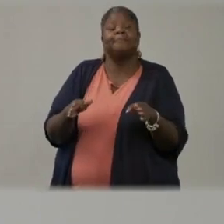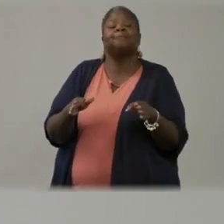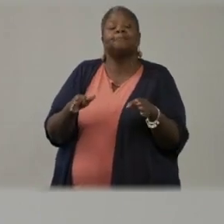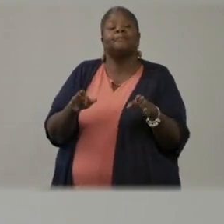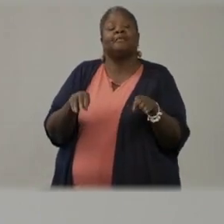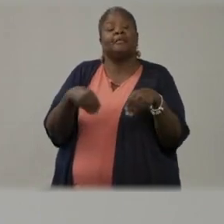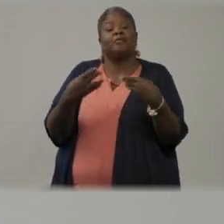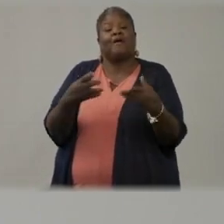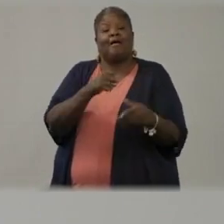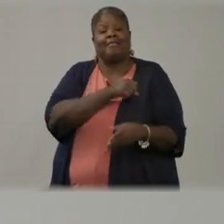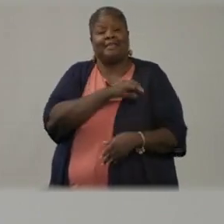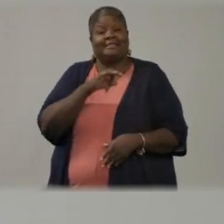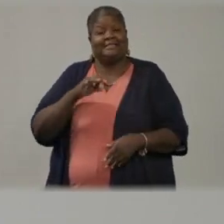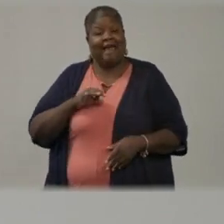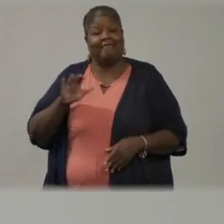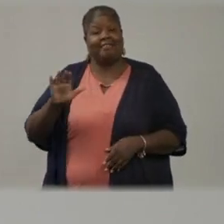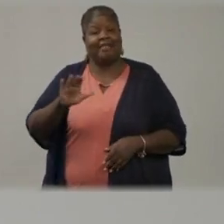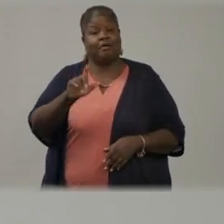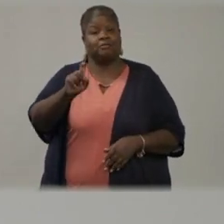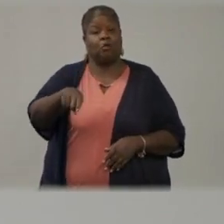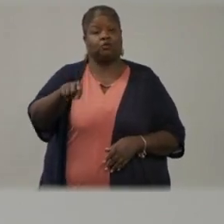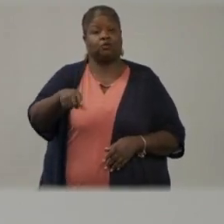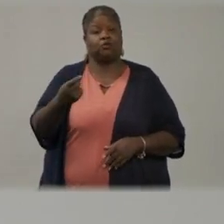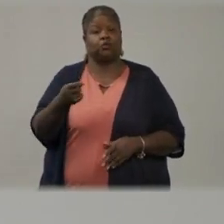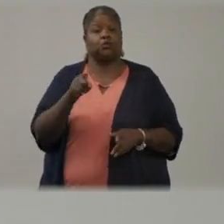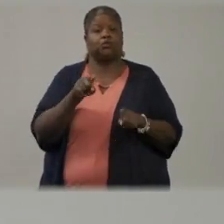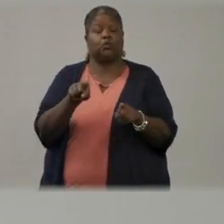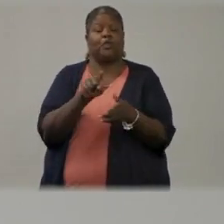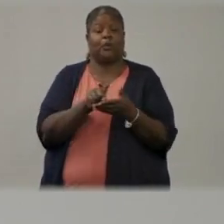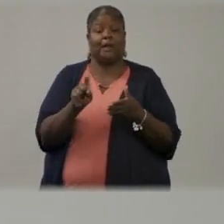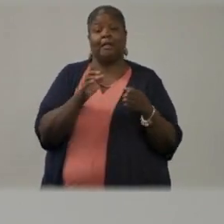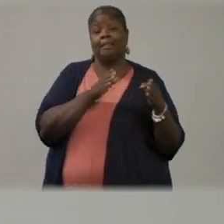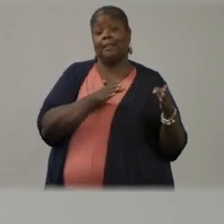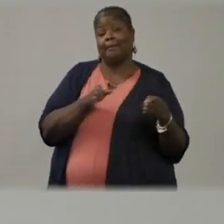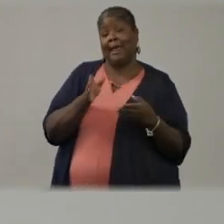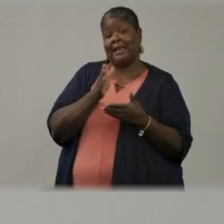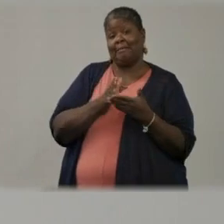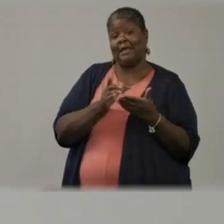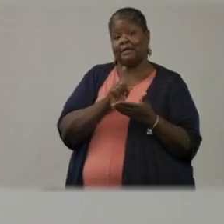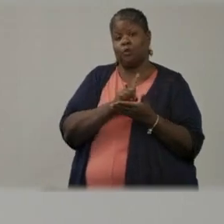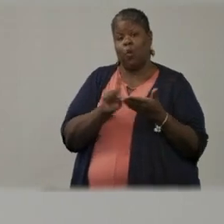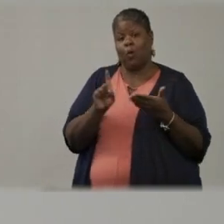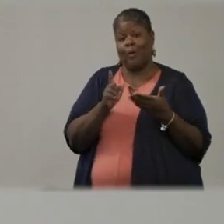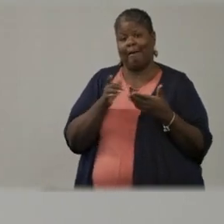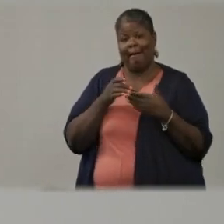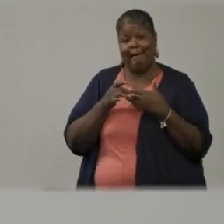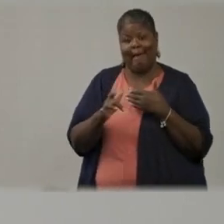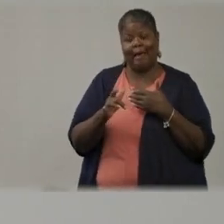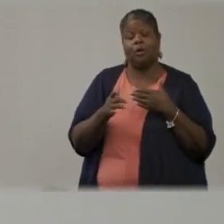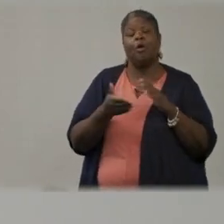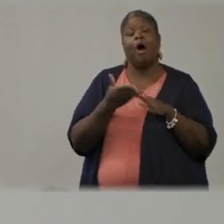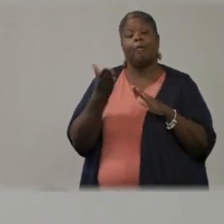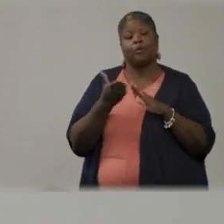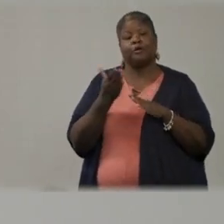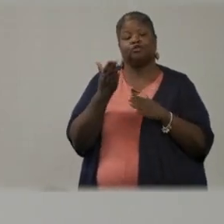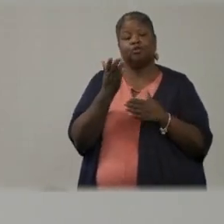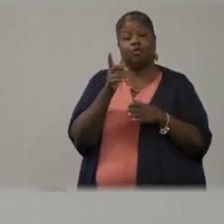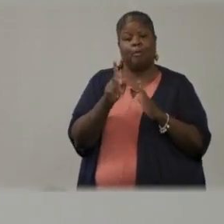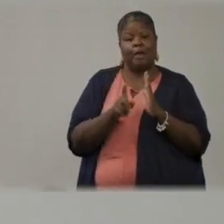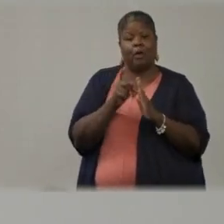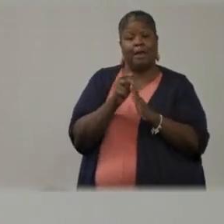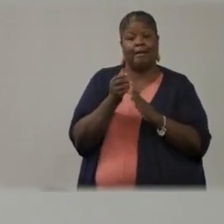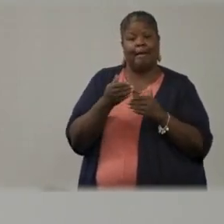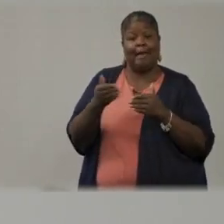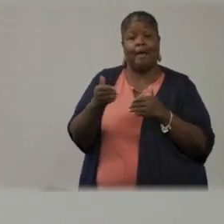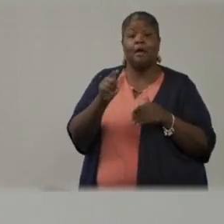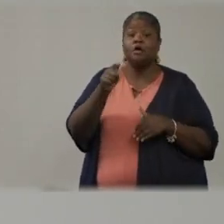staff exactly what they're supposed to do for the week. So the planning piece is a week ahead or an operational period ahead. So if it was